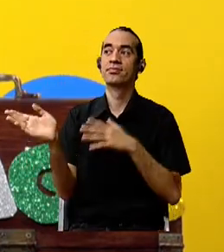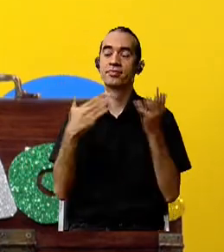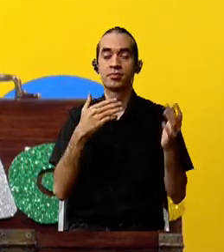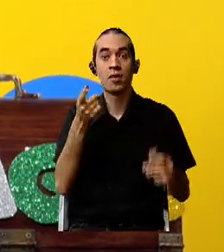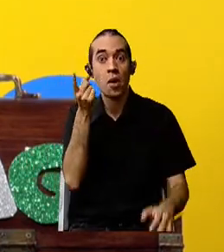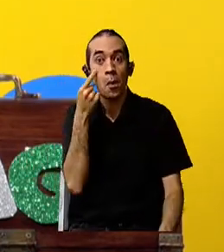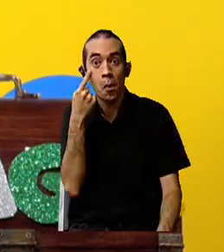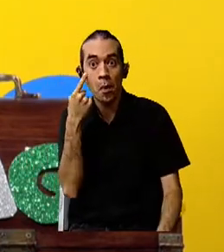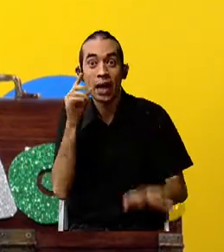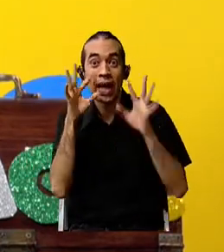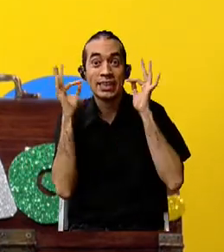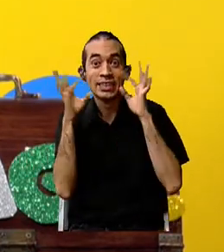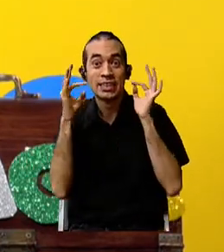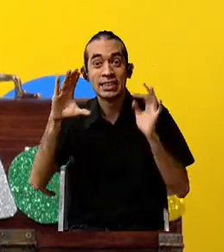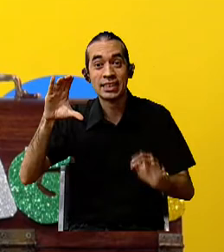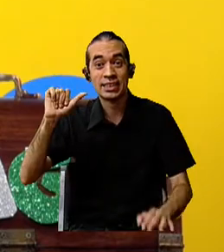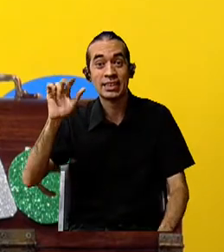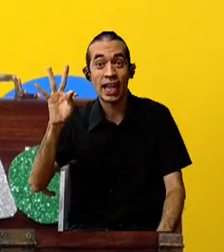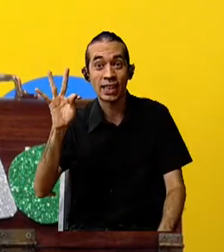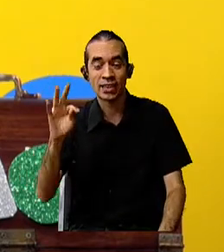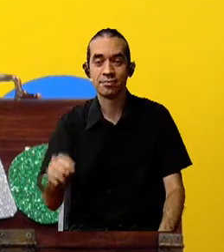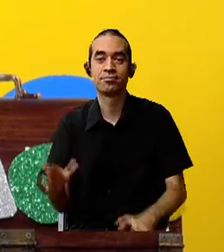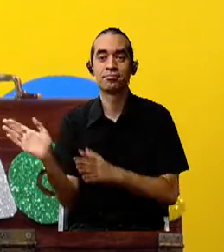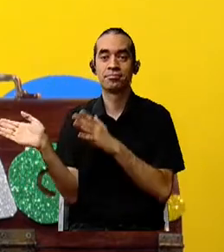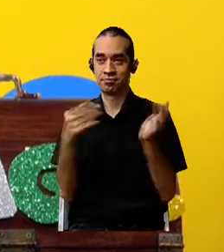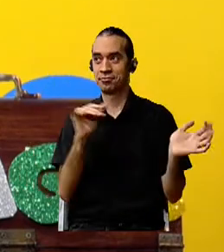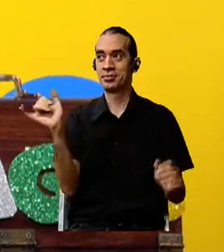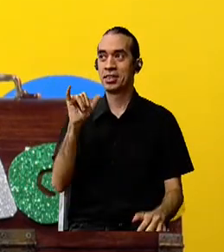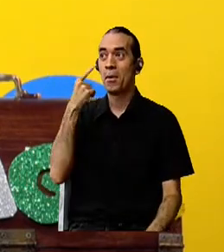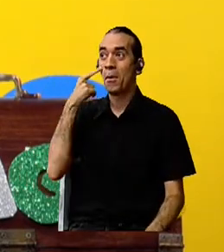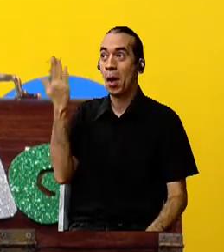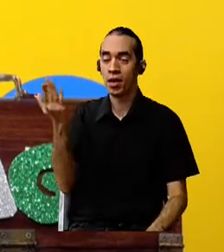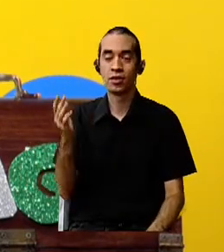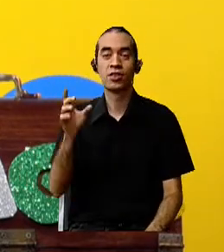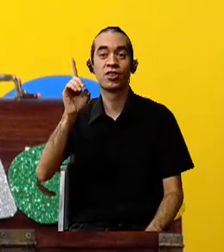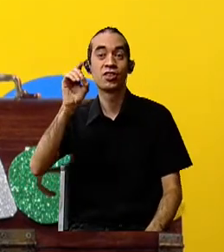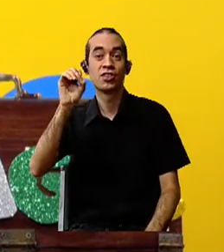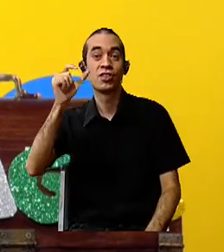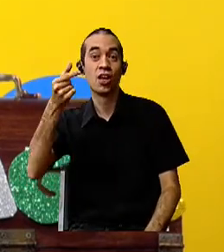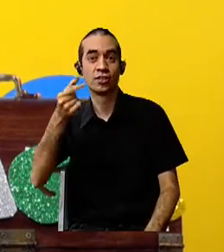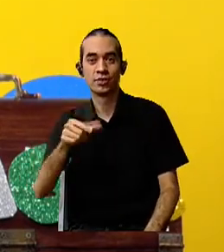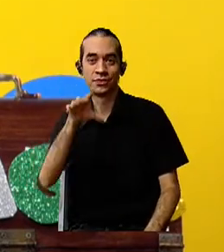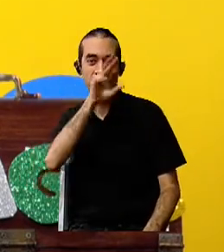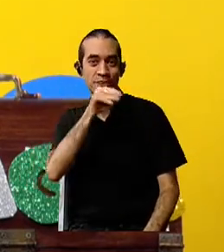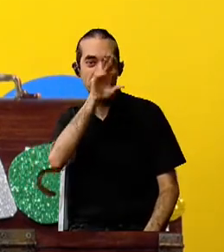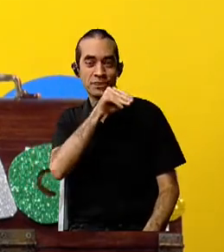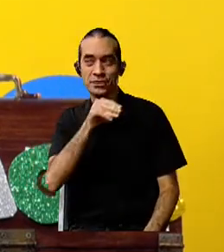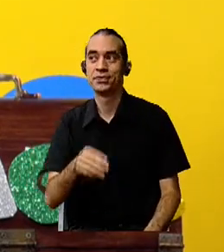Look, we have a cat. And also, Chuli, we have a dog.